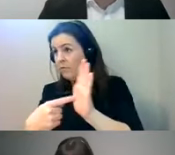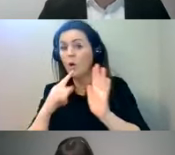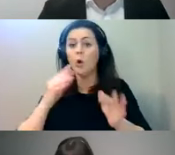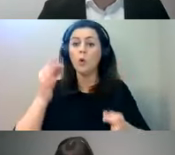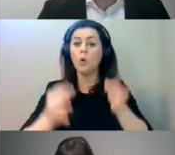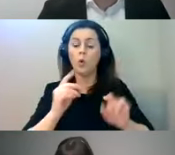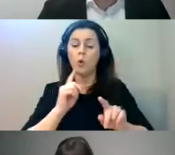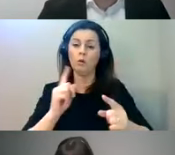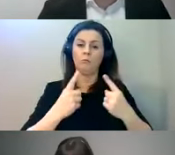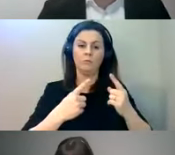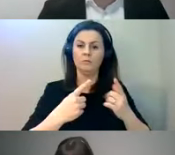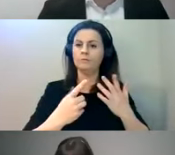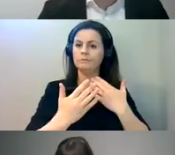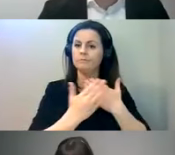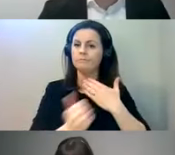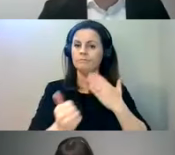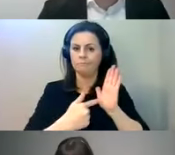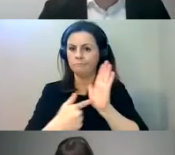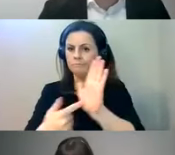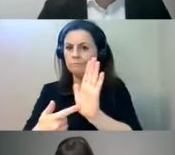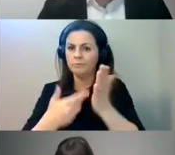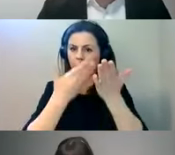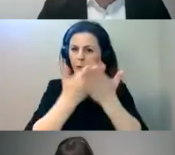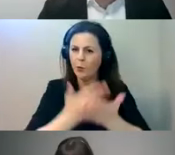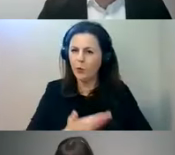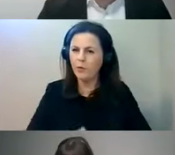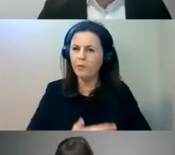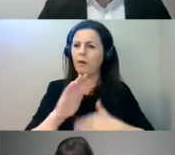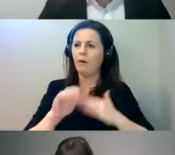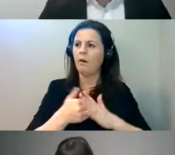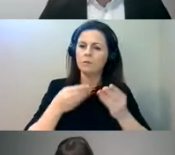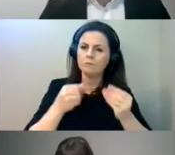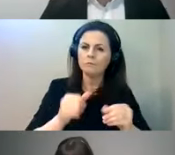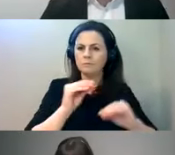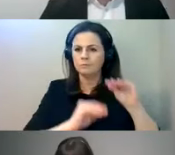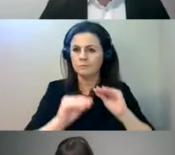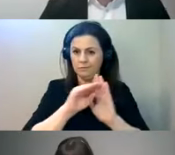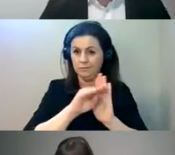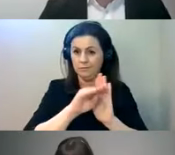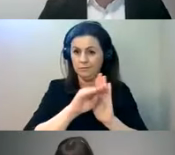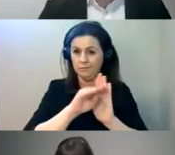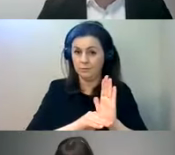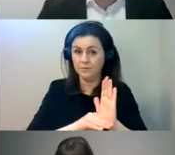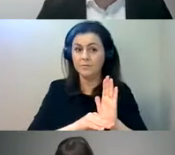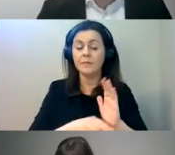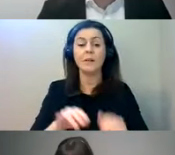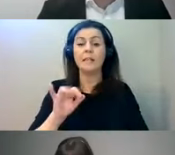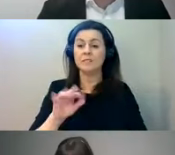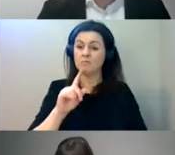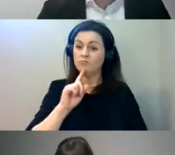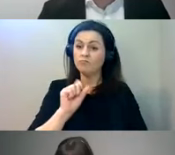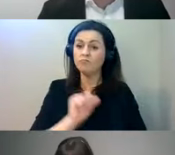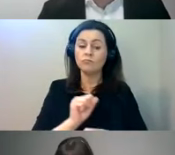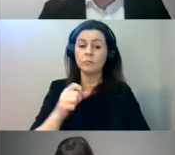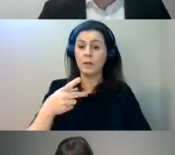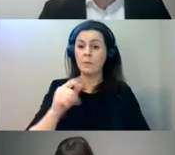order or at the request of the grantor. And again, if it ever comes to a time where the attorney